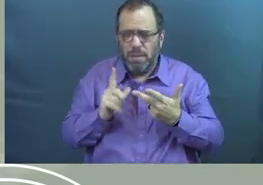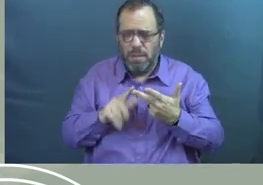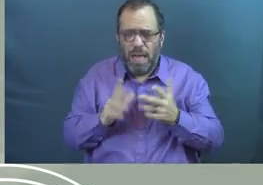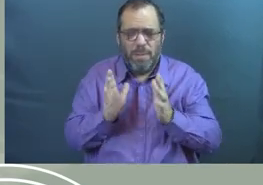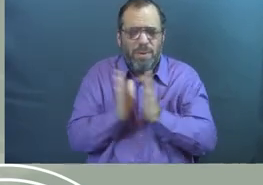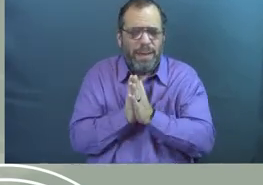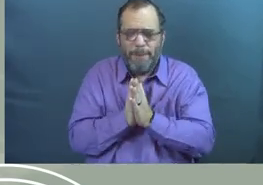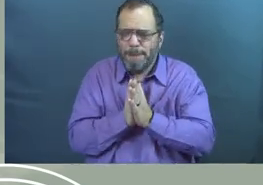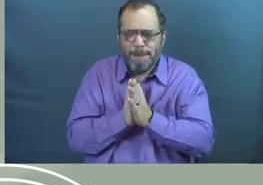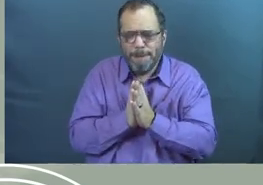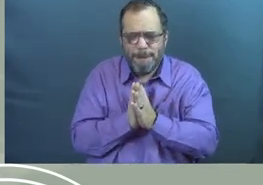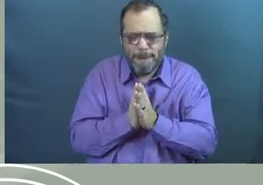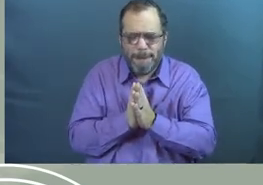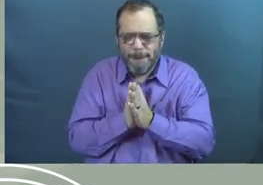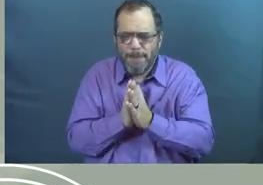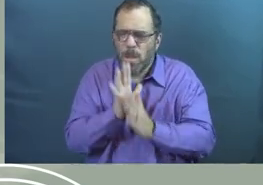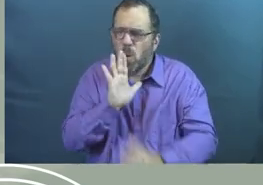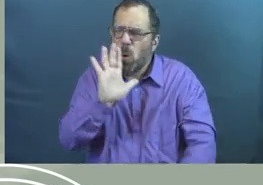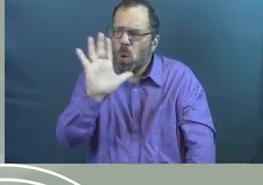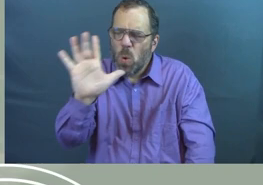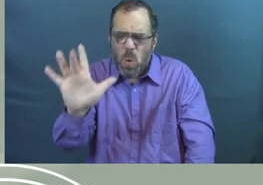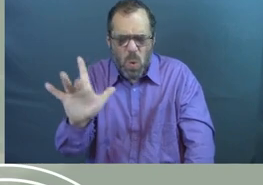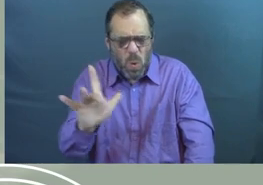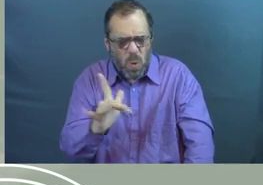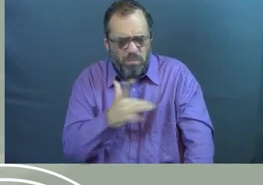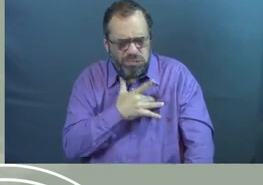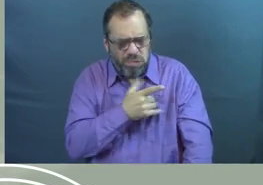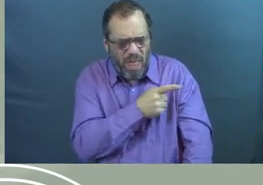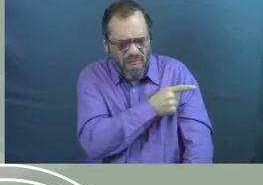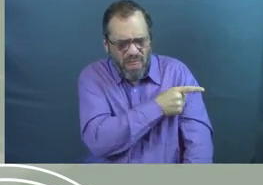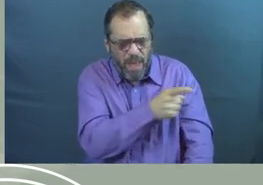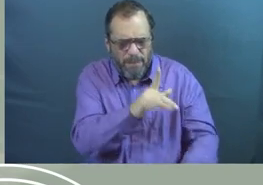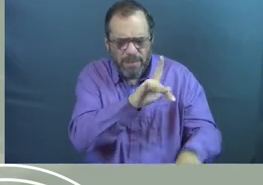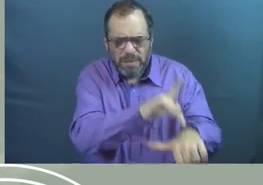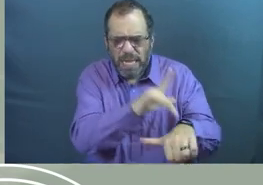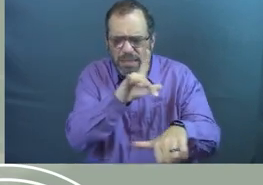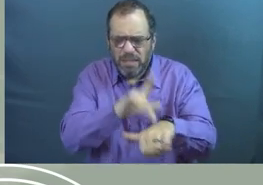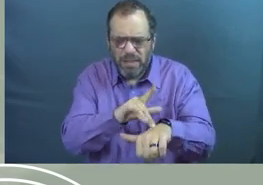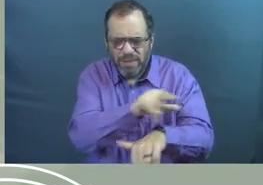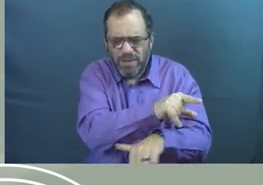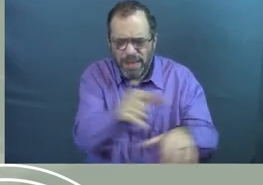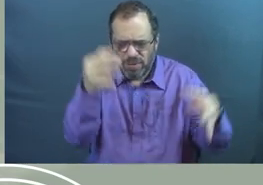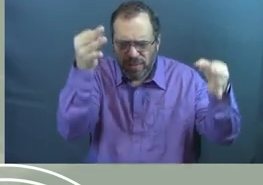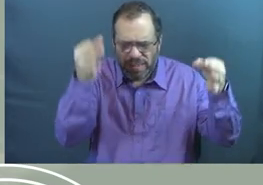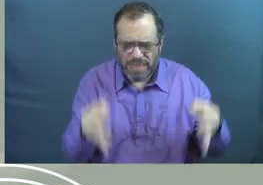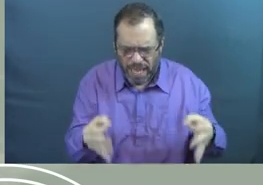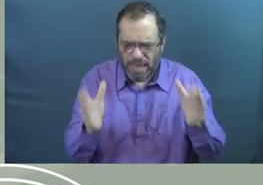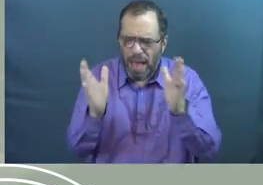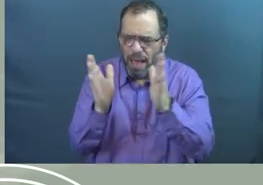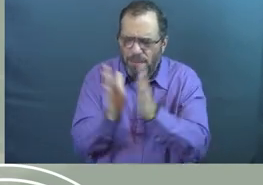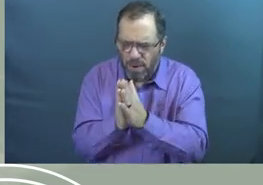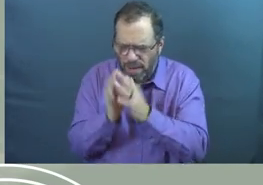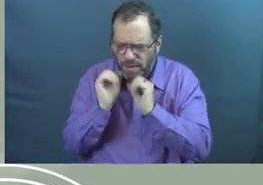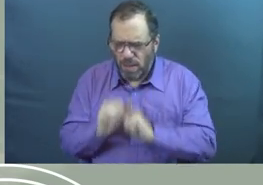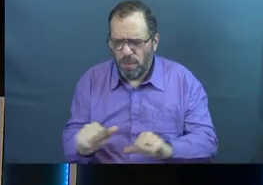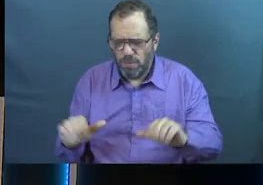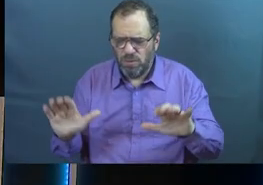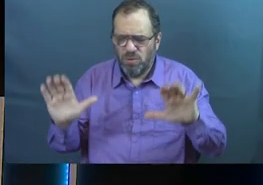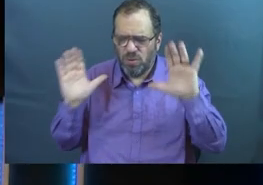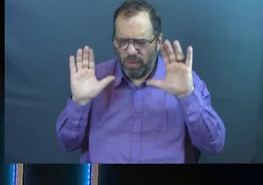God, that you would drive those that you want to drive to decision. I pray that we would